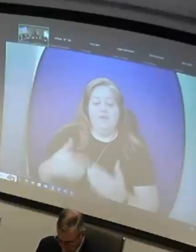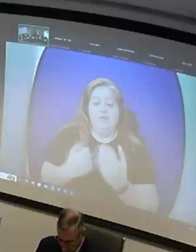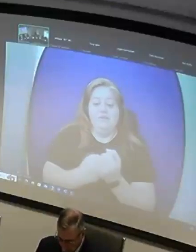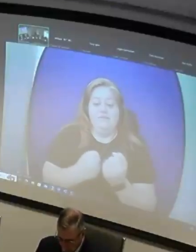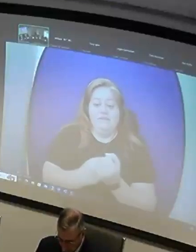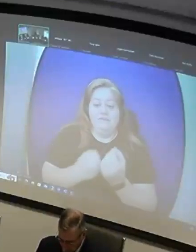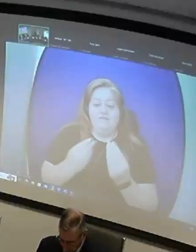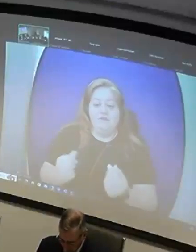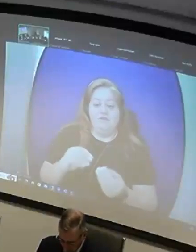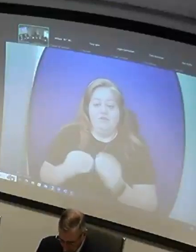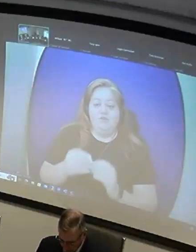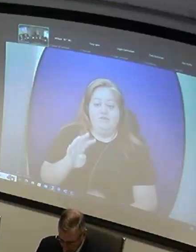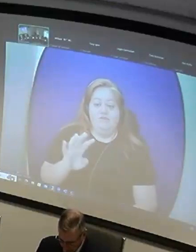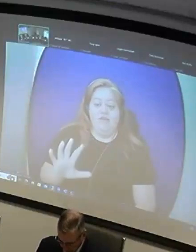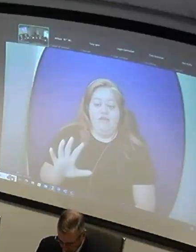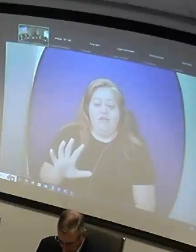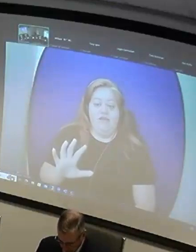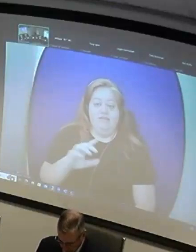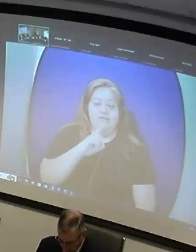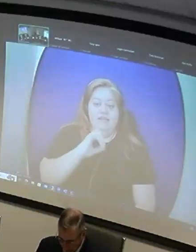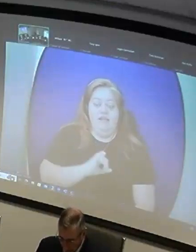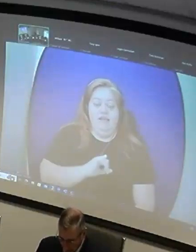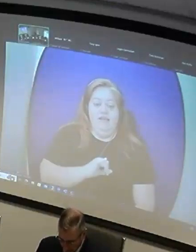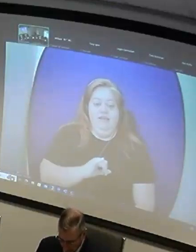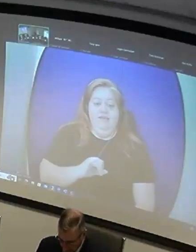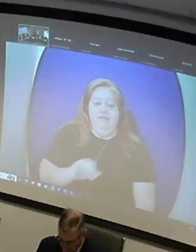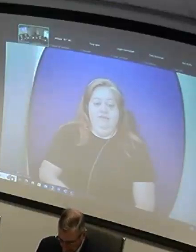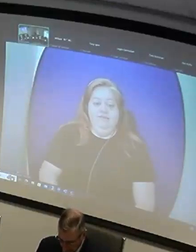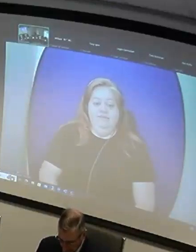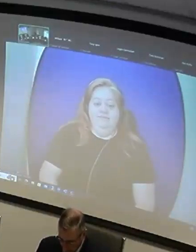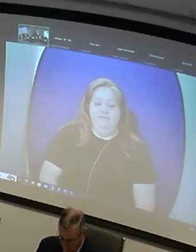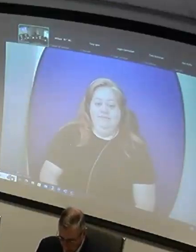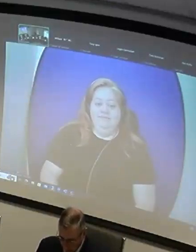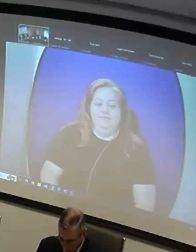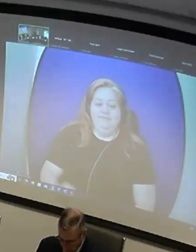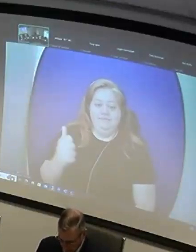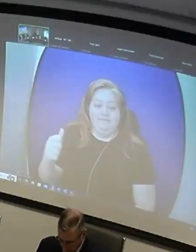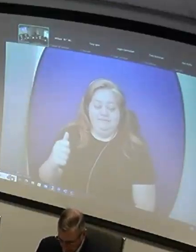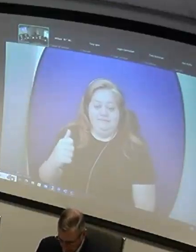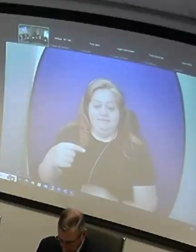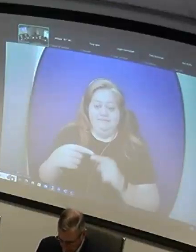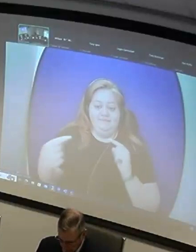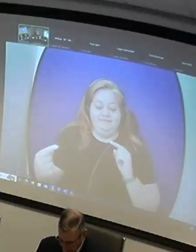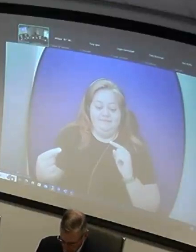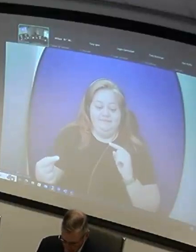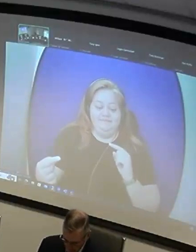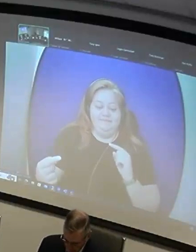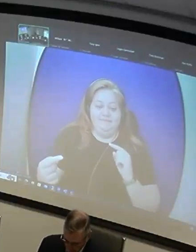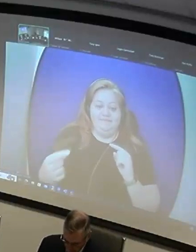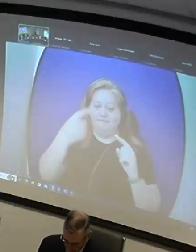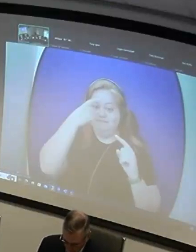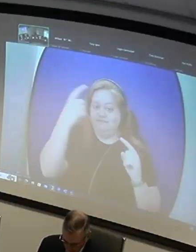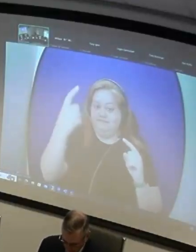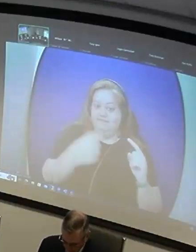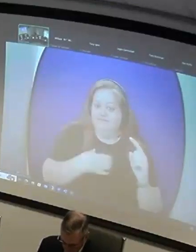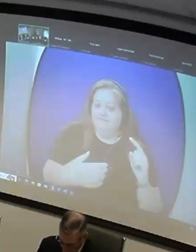number 45, please indicate by saying aye. Aye. Aye. Are there any opposed? Any abstentions?